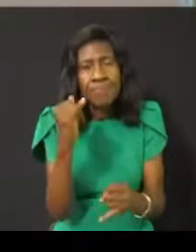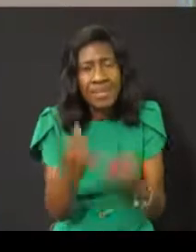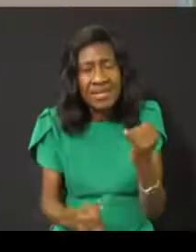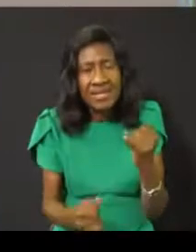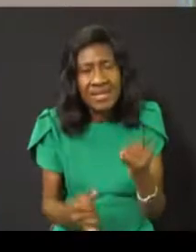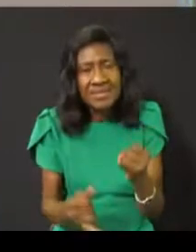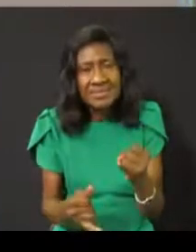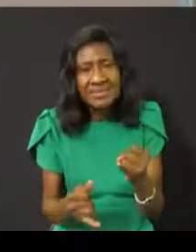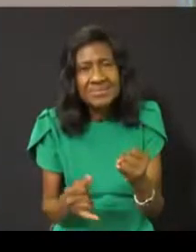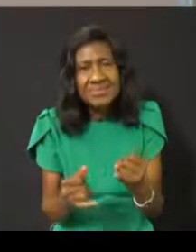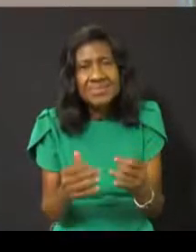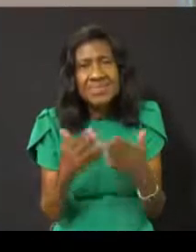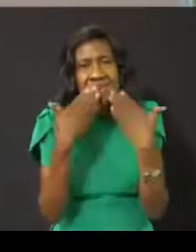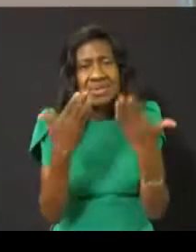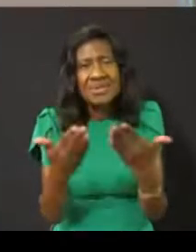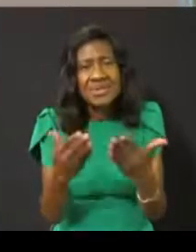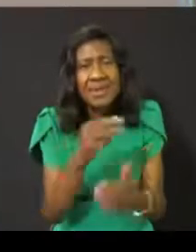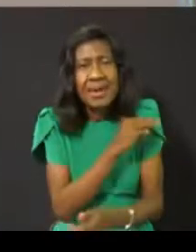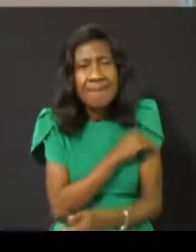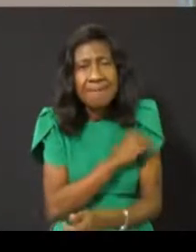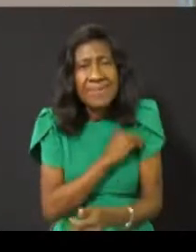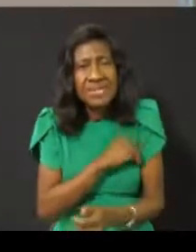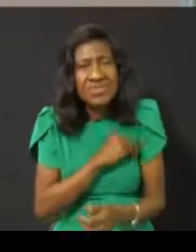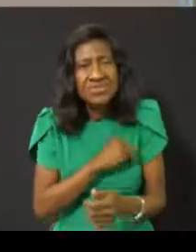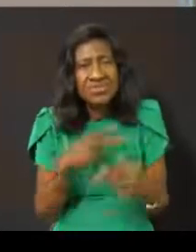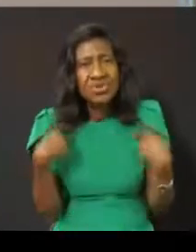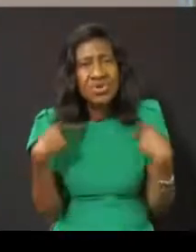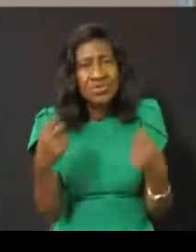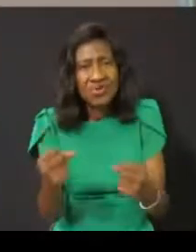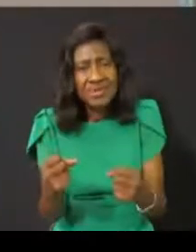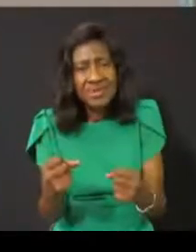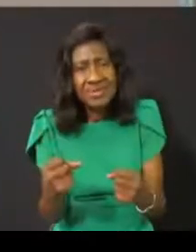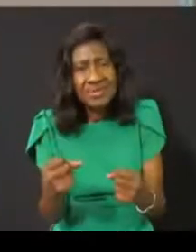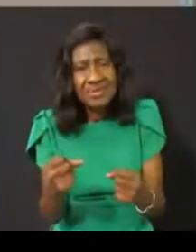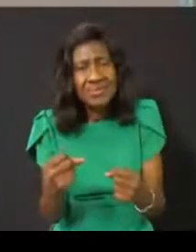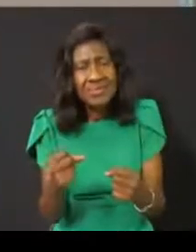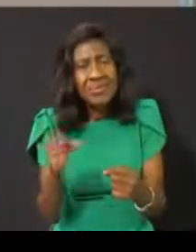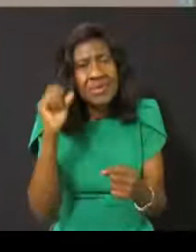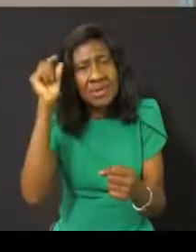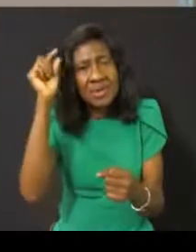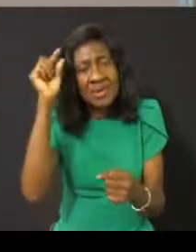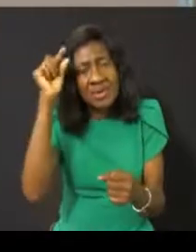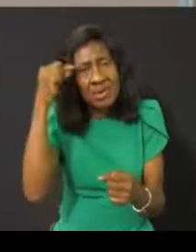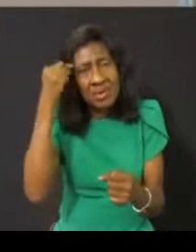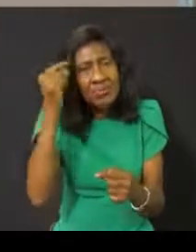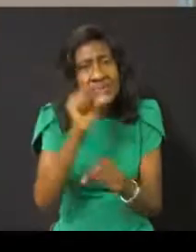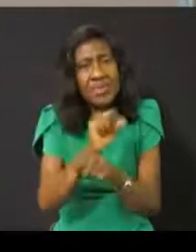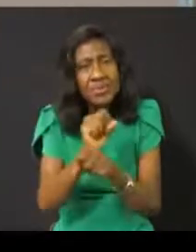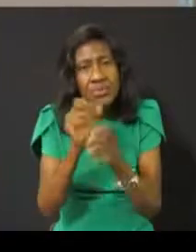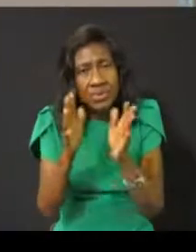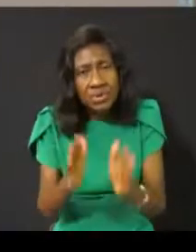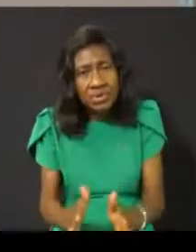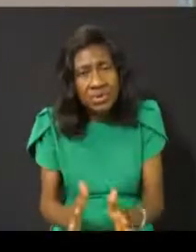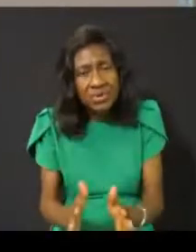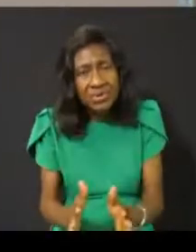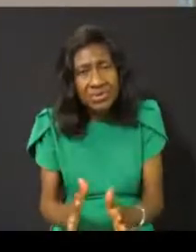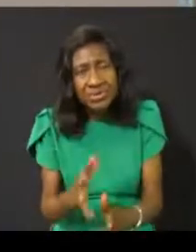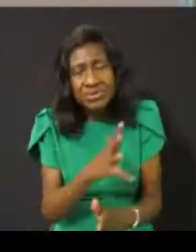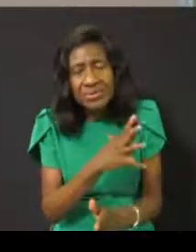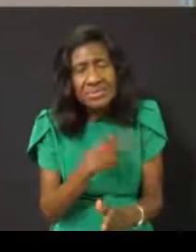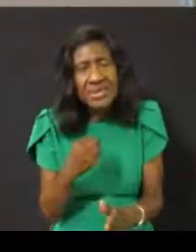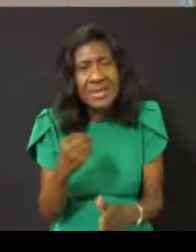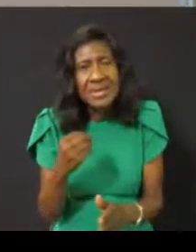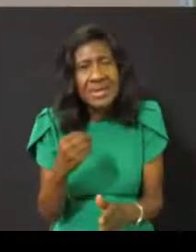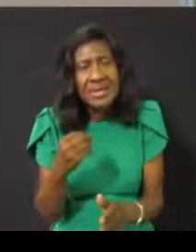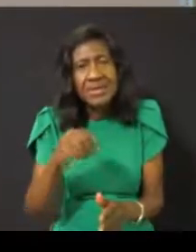today by thanking the Ministry of Health and Wellness, the civil servants for all of the other ministries and public health